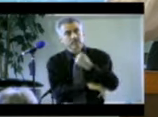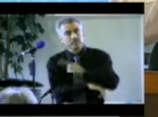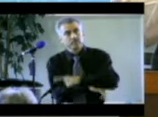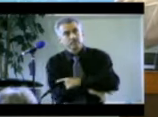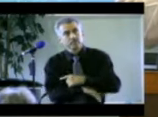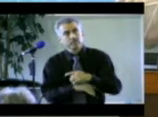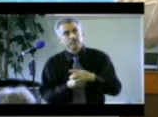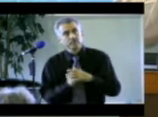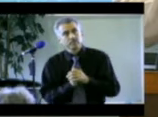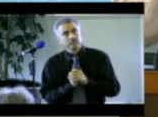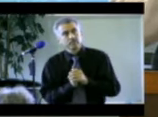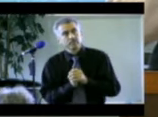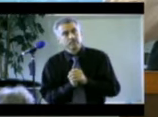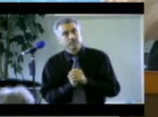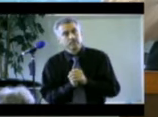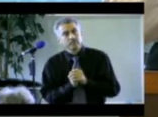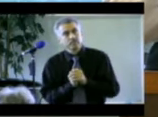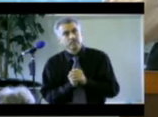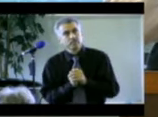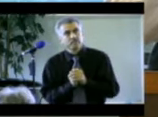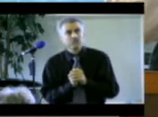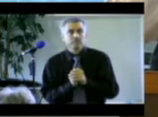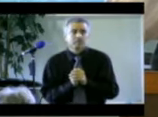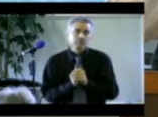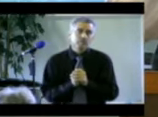days. When we